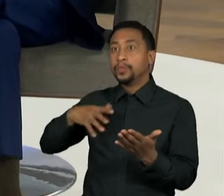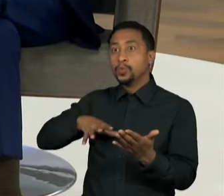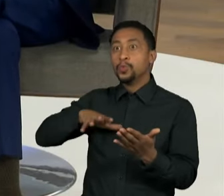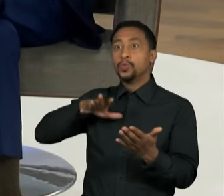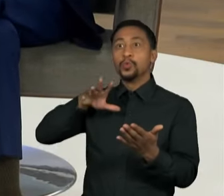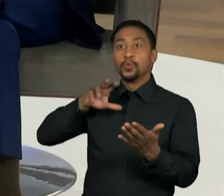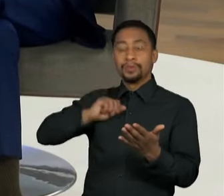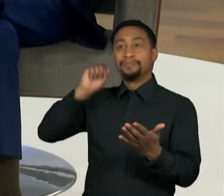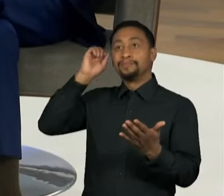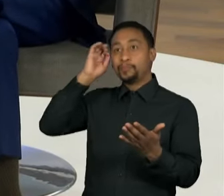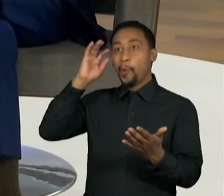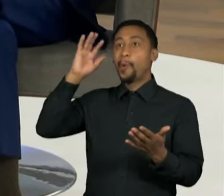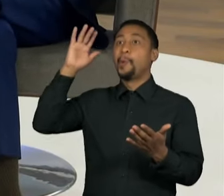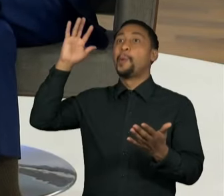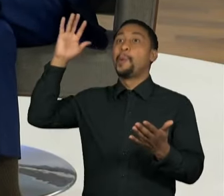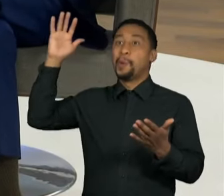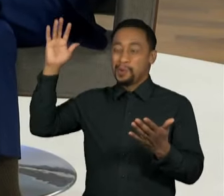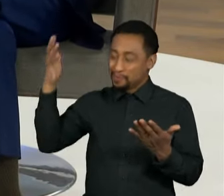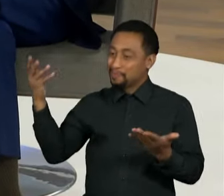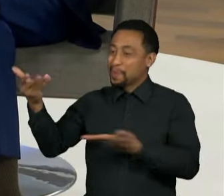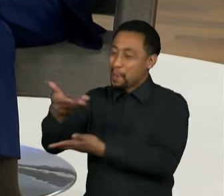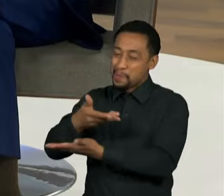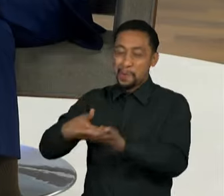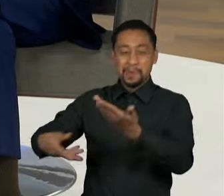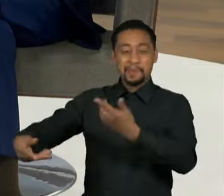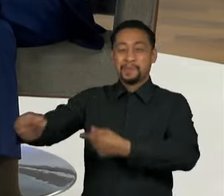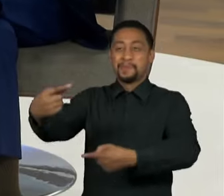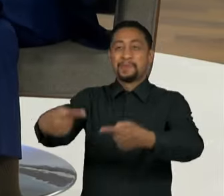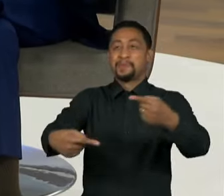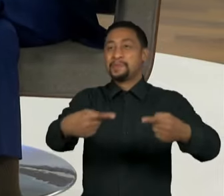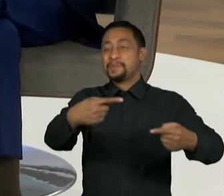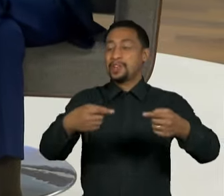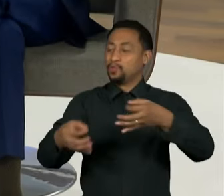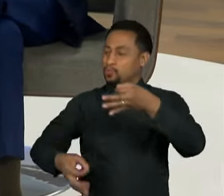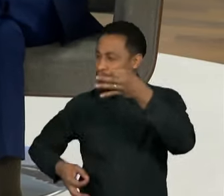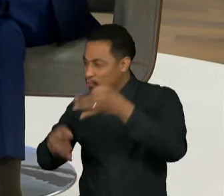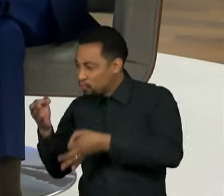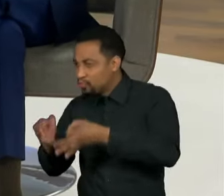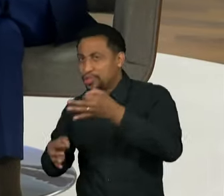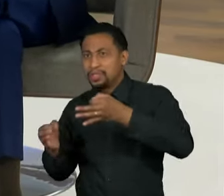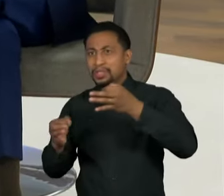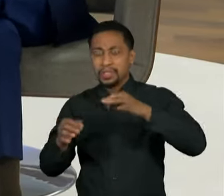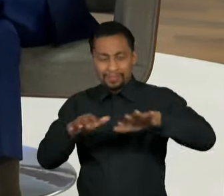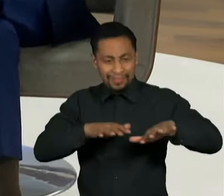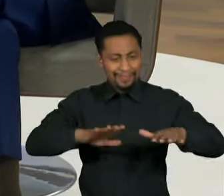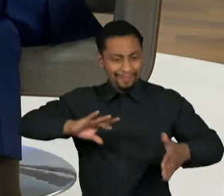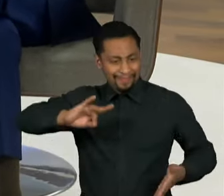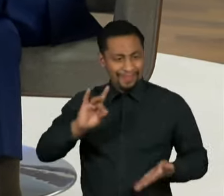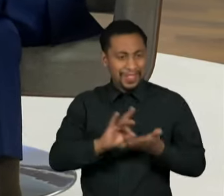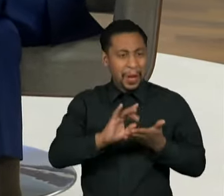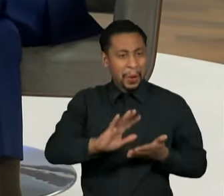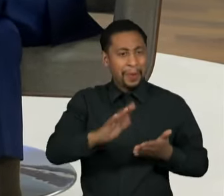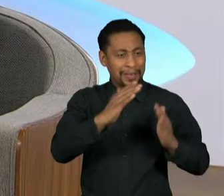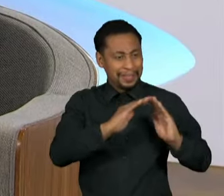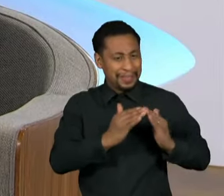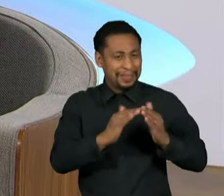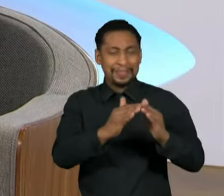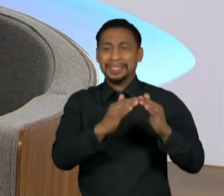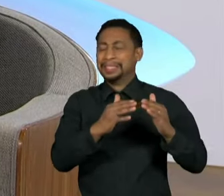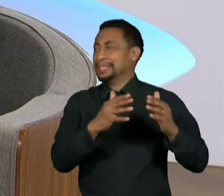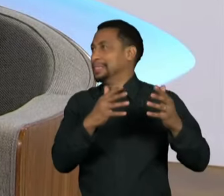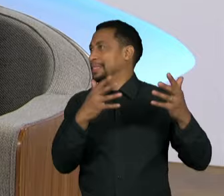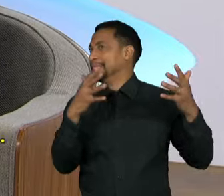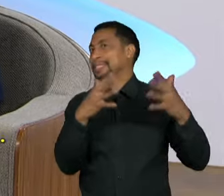of philosopher leading dialogues about justice in relation to concrete realities in